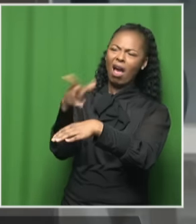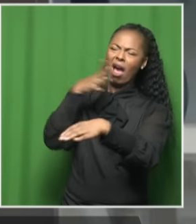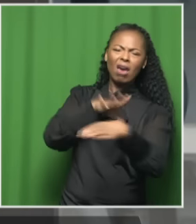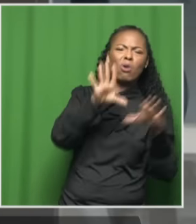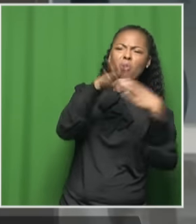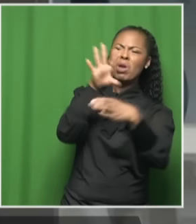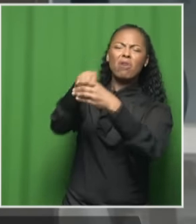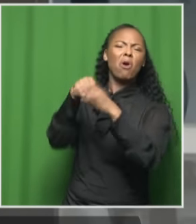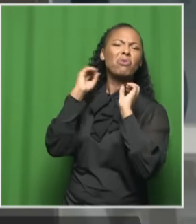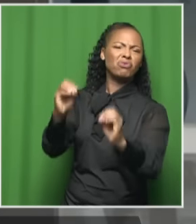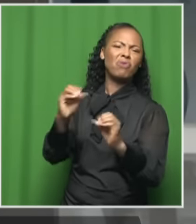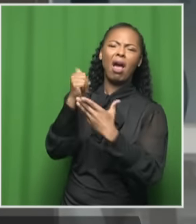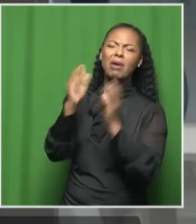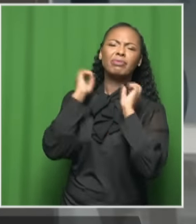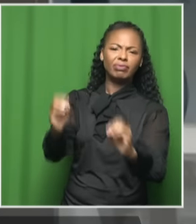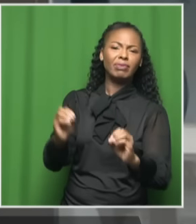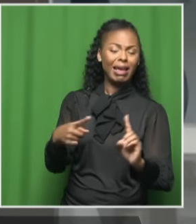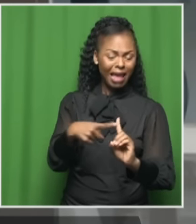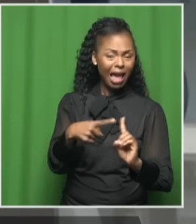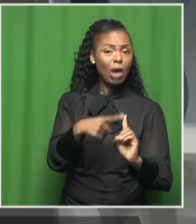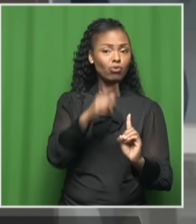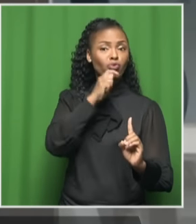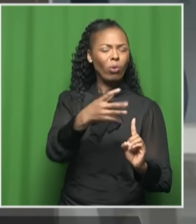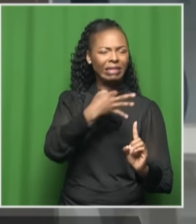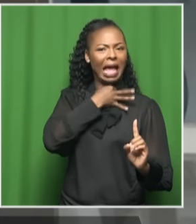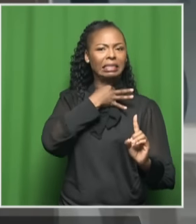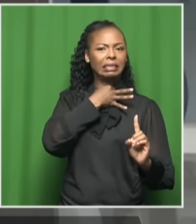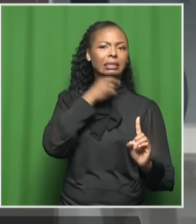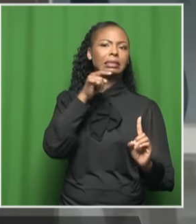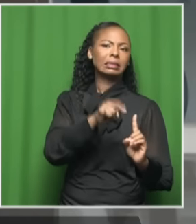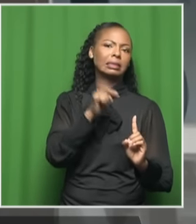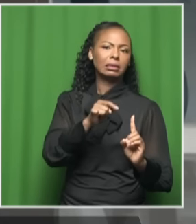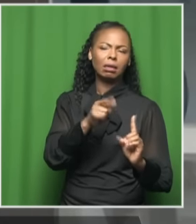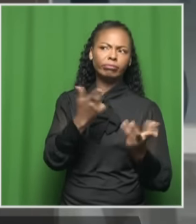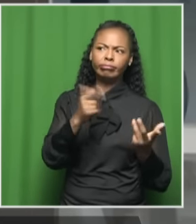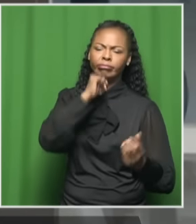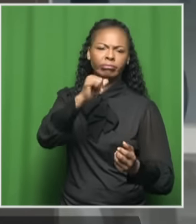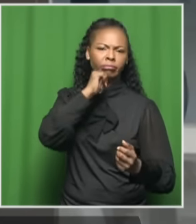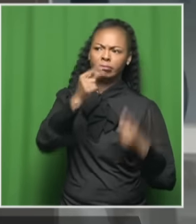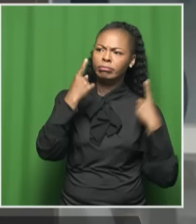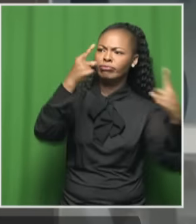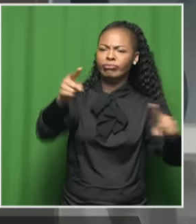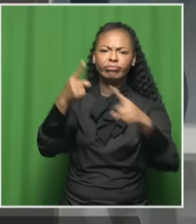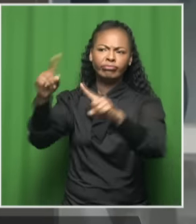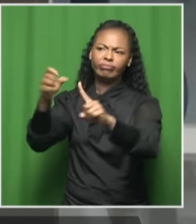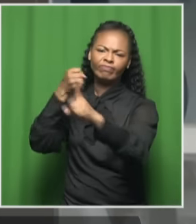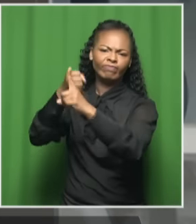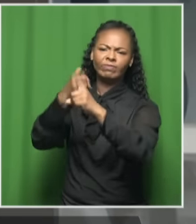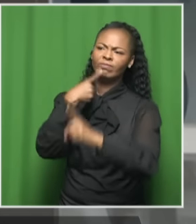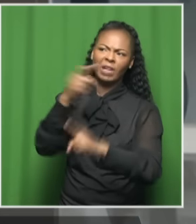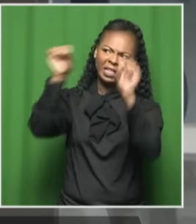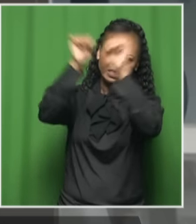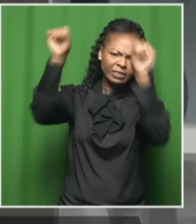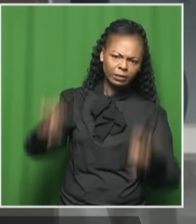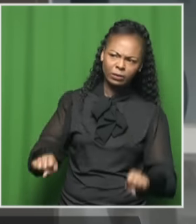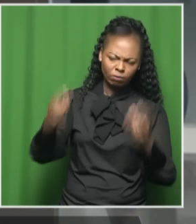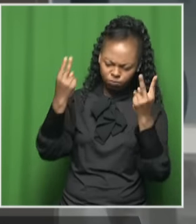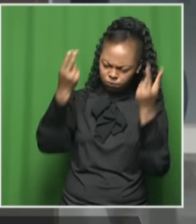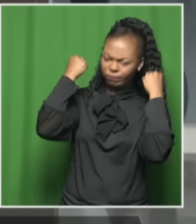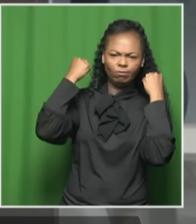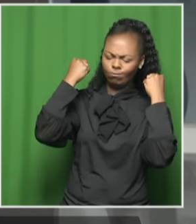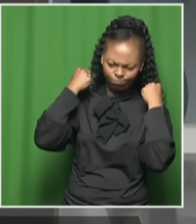risked the chance of being very popular by going against the system. When